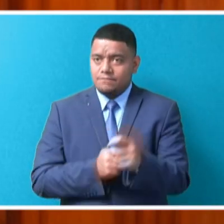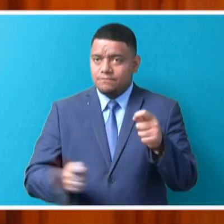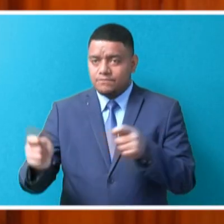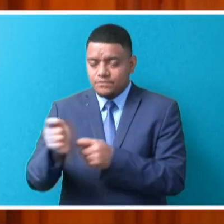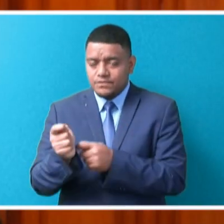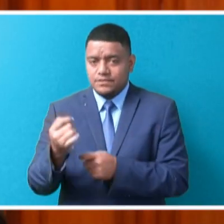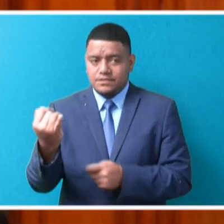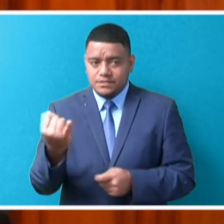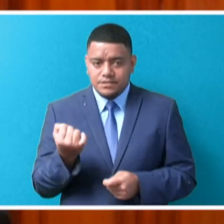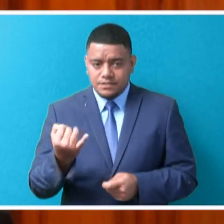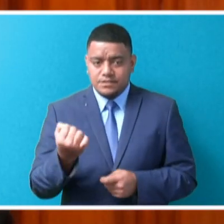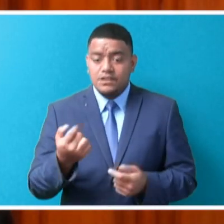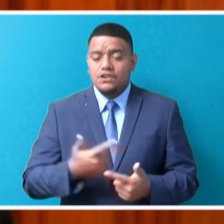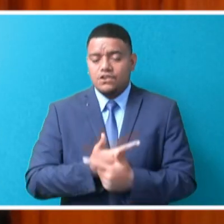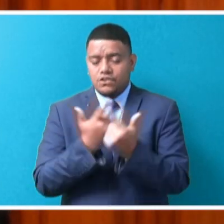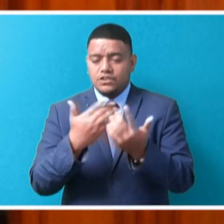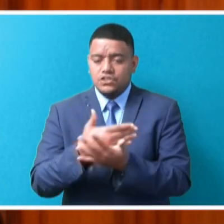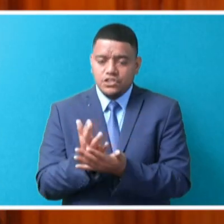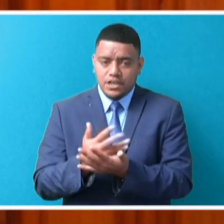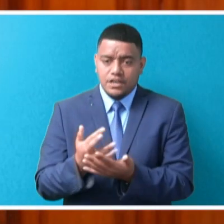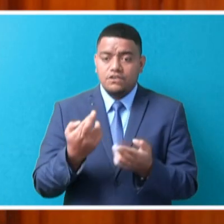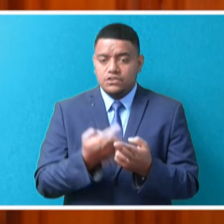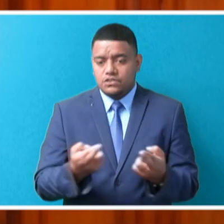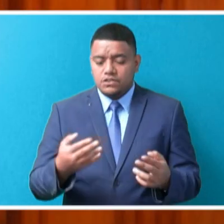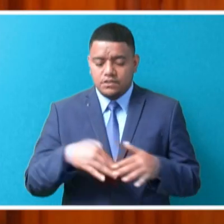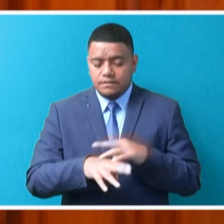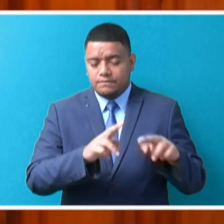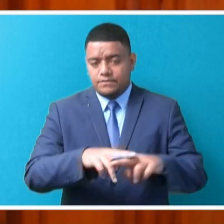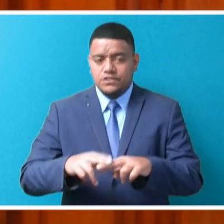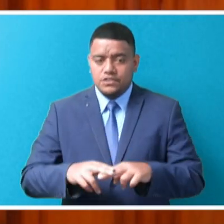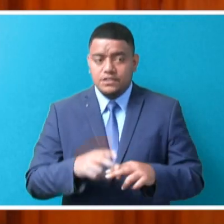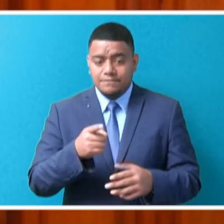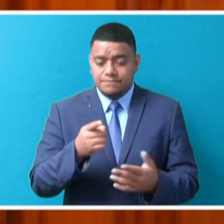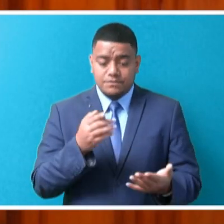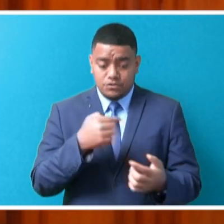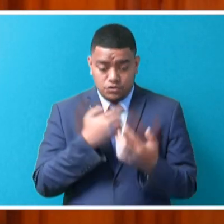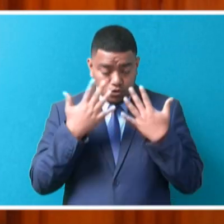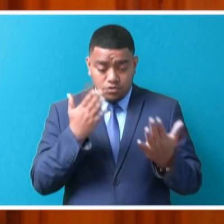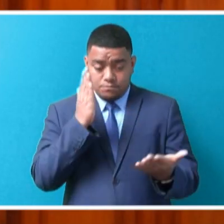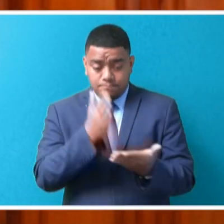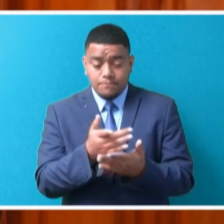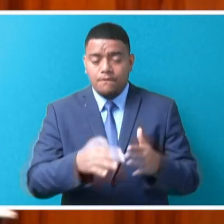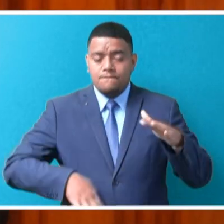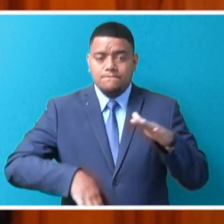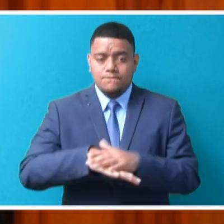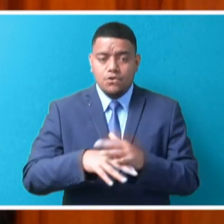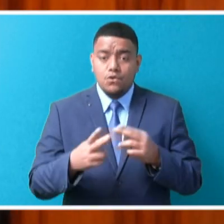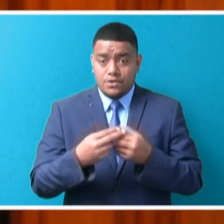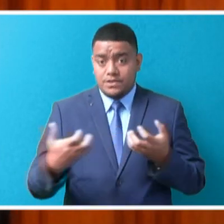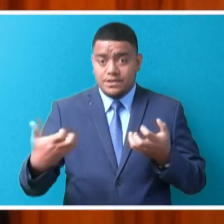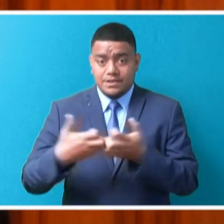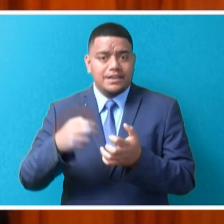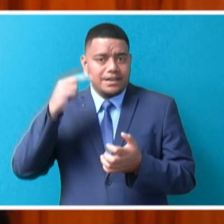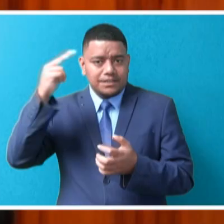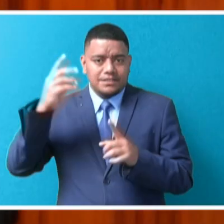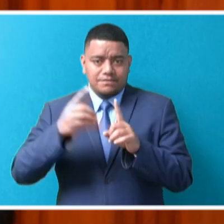and retains a greater share of resource value within Fiji. This direction, Honorable Speaker, is fully aligned with the National